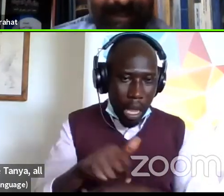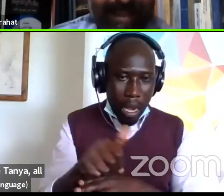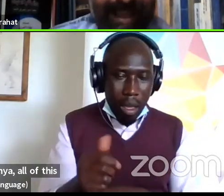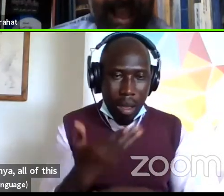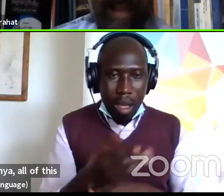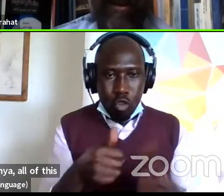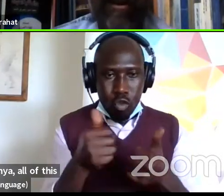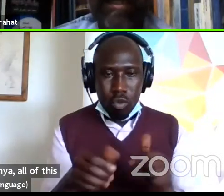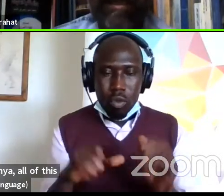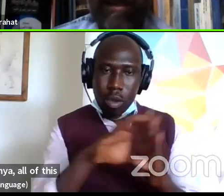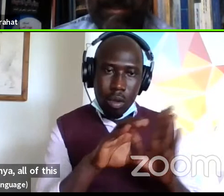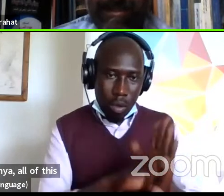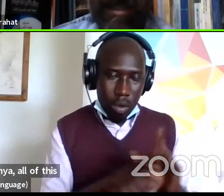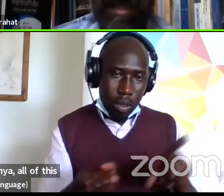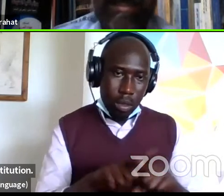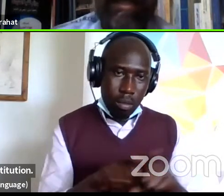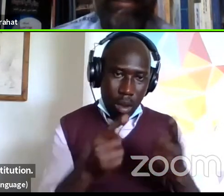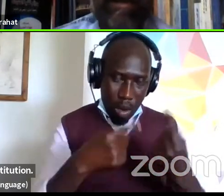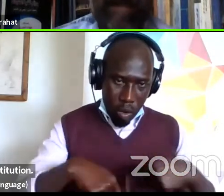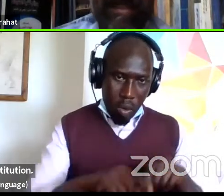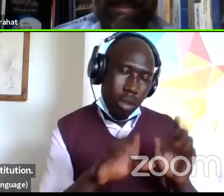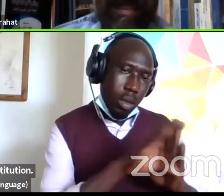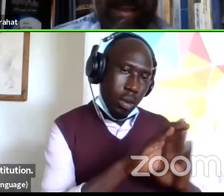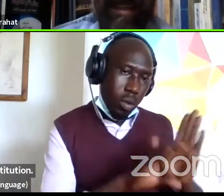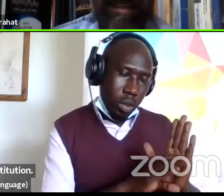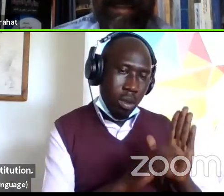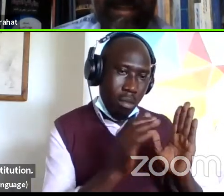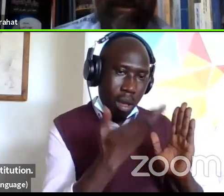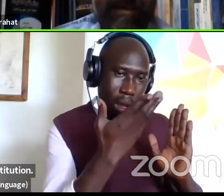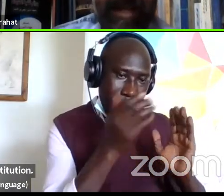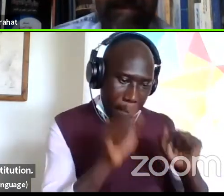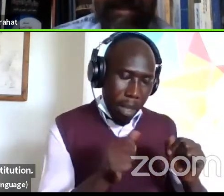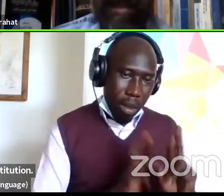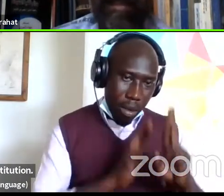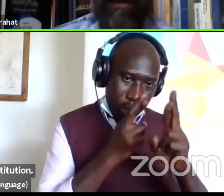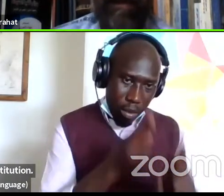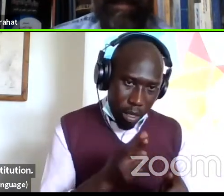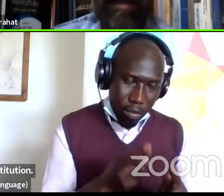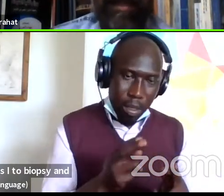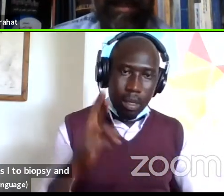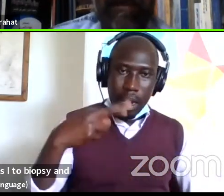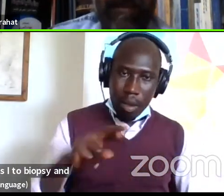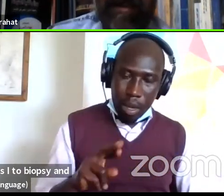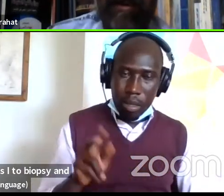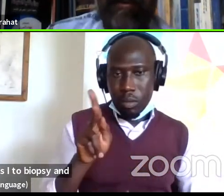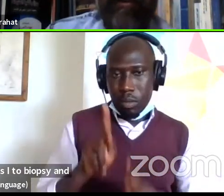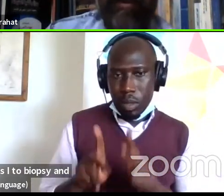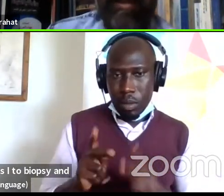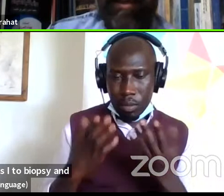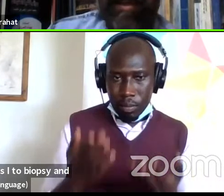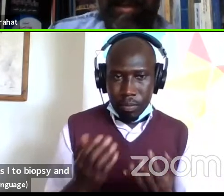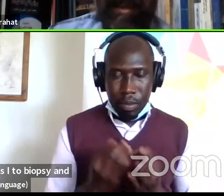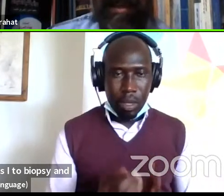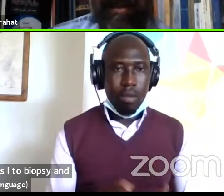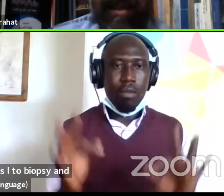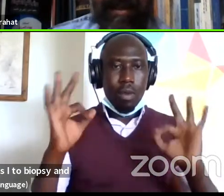constitution, and all these constitutions respect the right to privacy and respect the freedom of